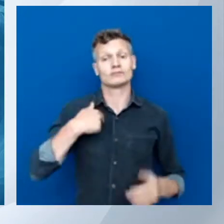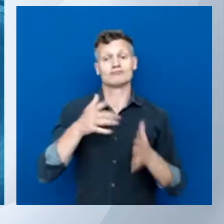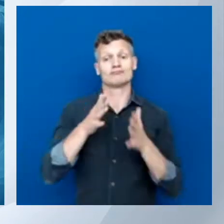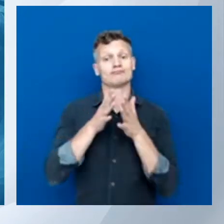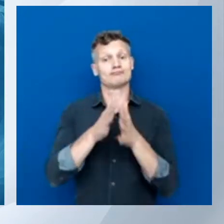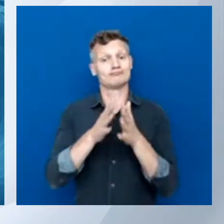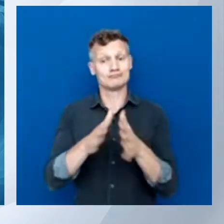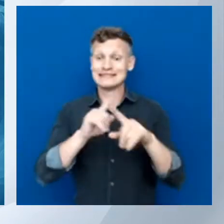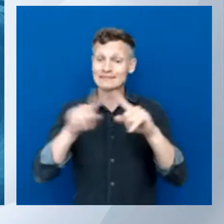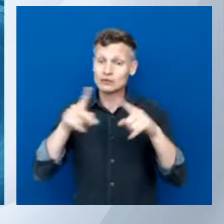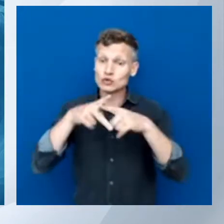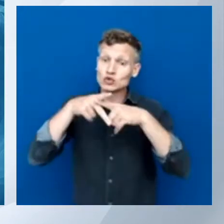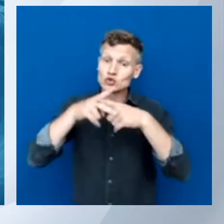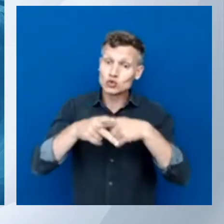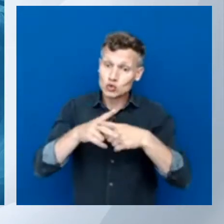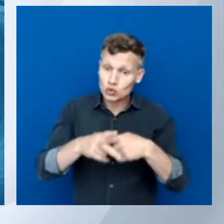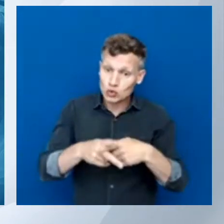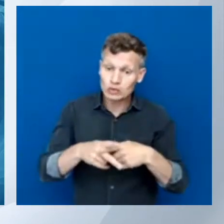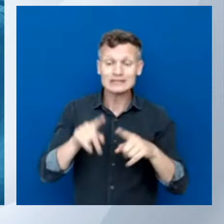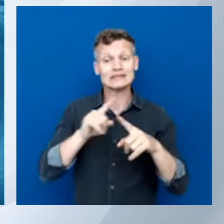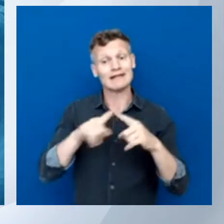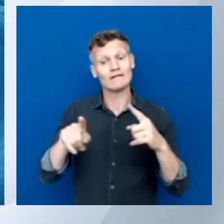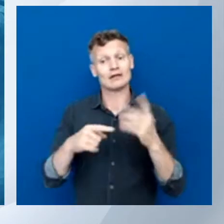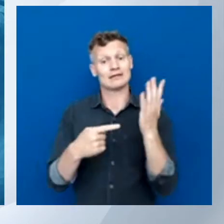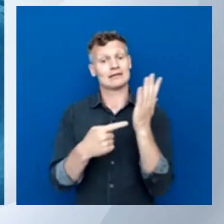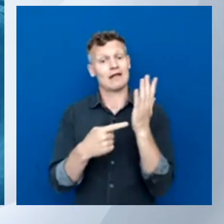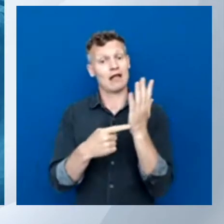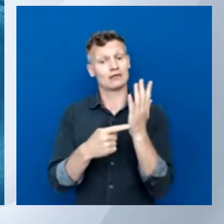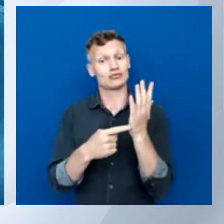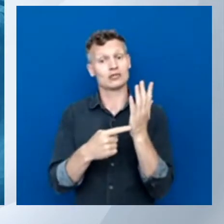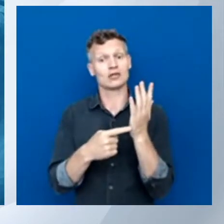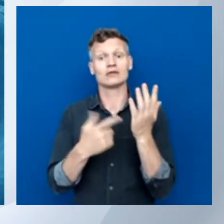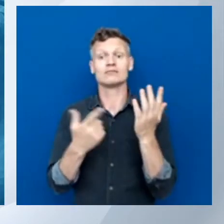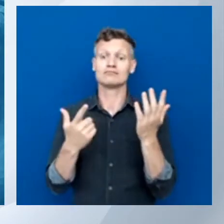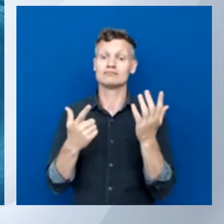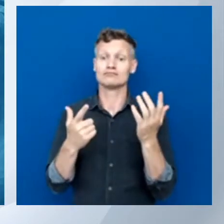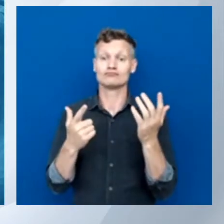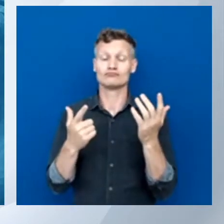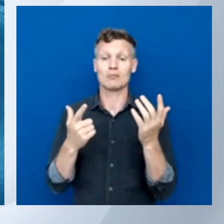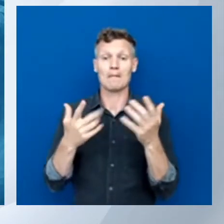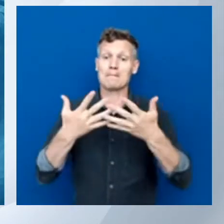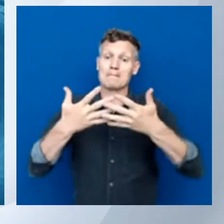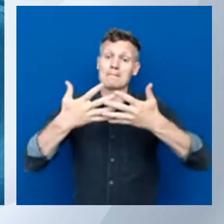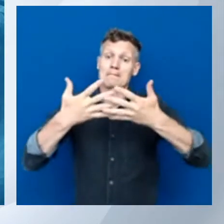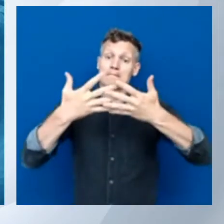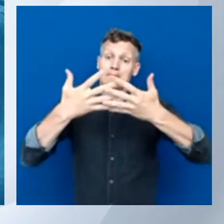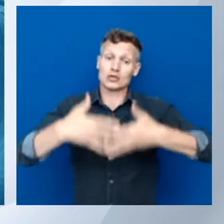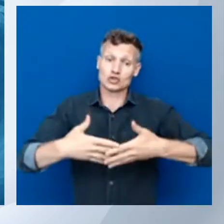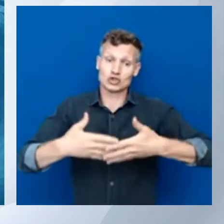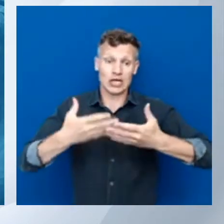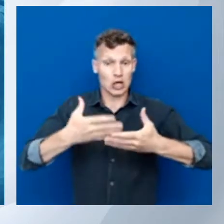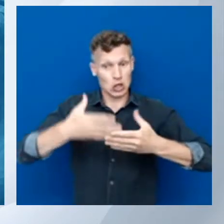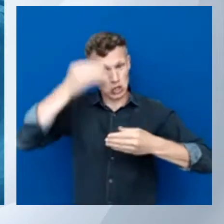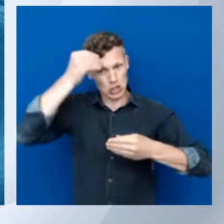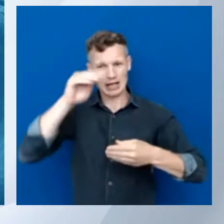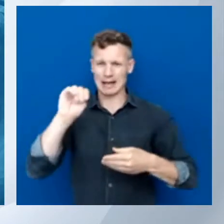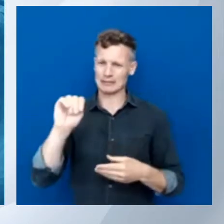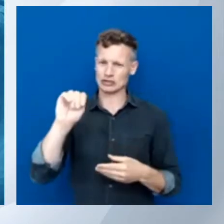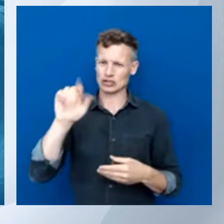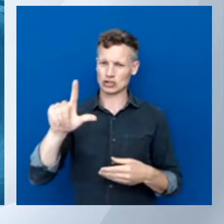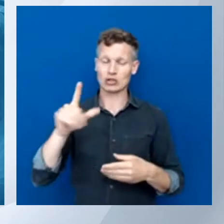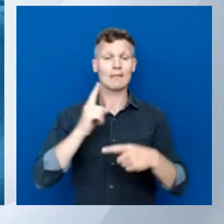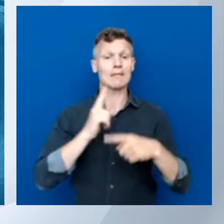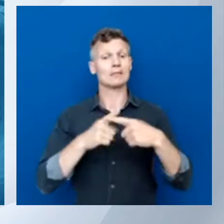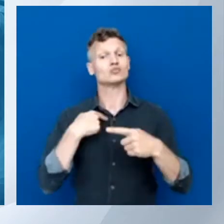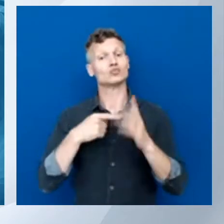in the field of responsible machine learning. And then I'm going to show you some demo as well about the interesting tools that I